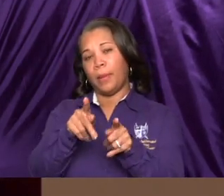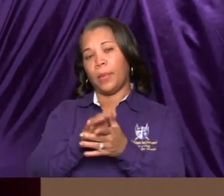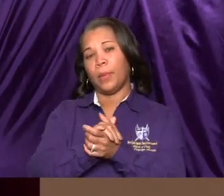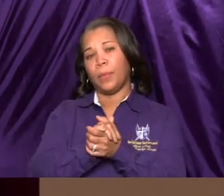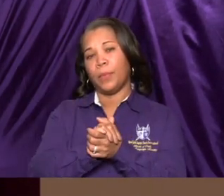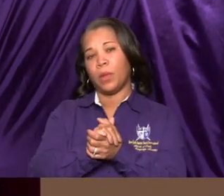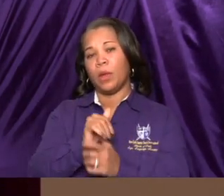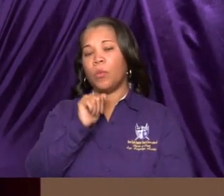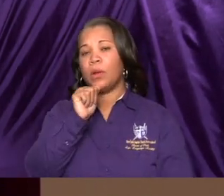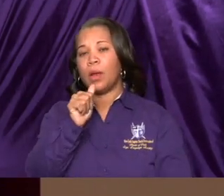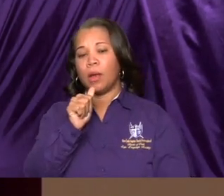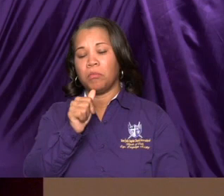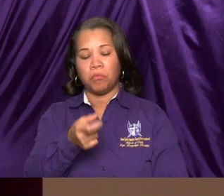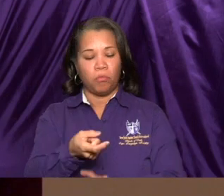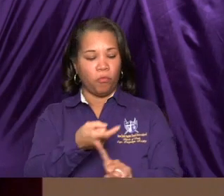were not from the world,